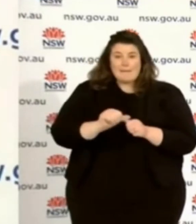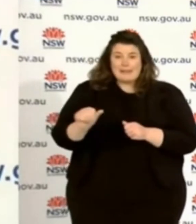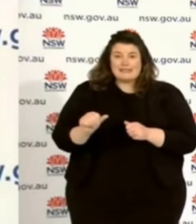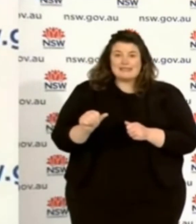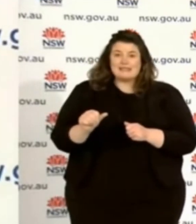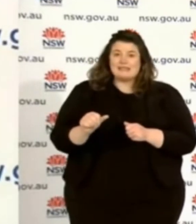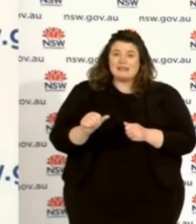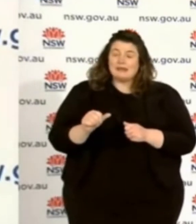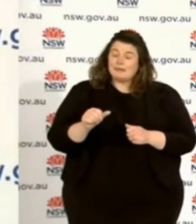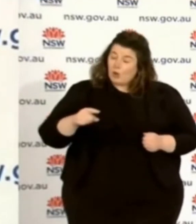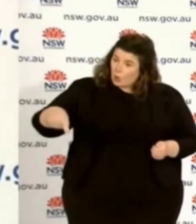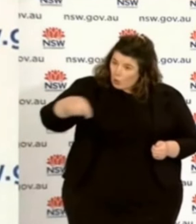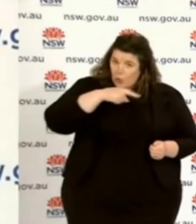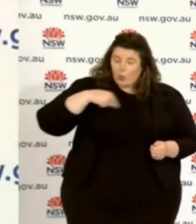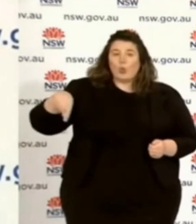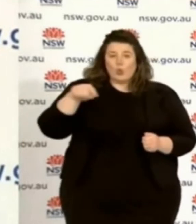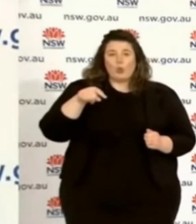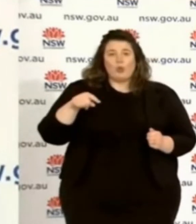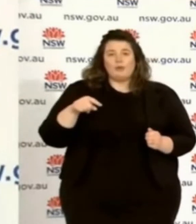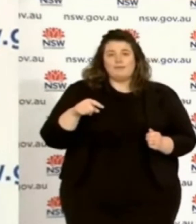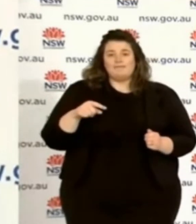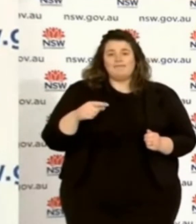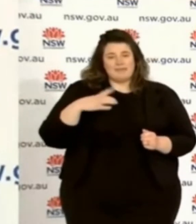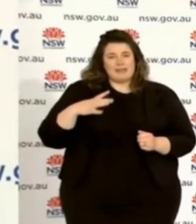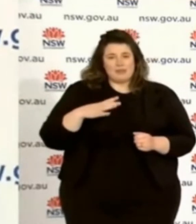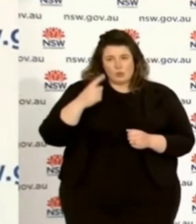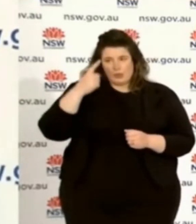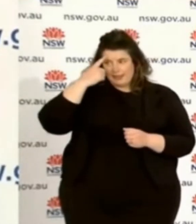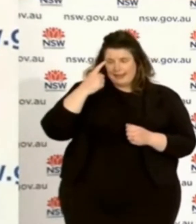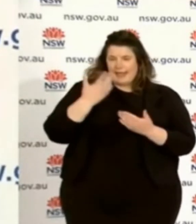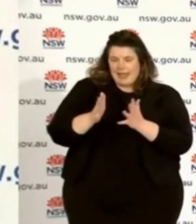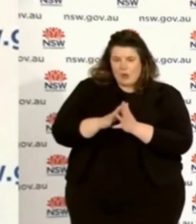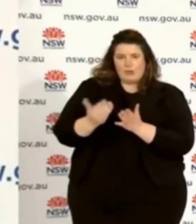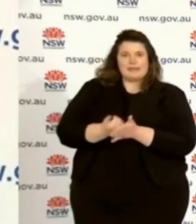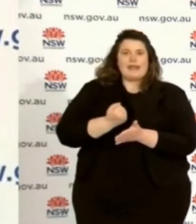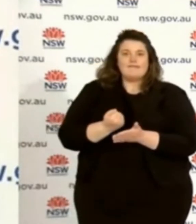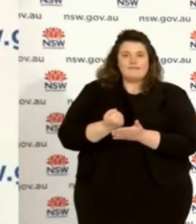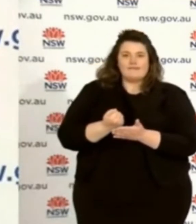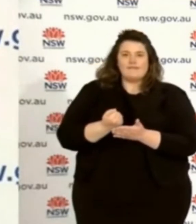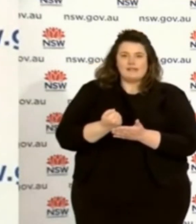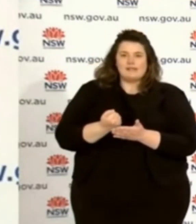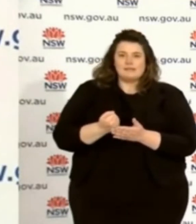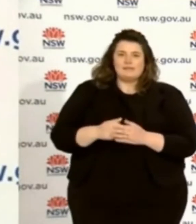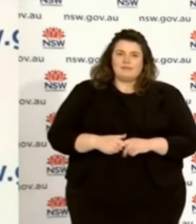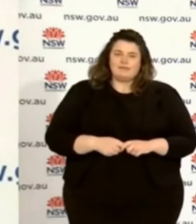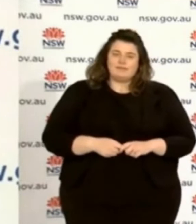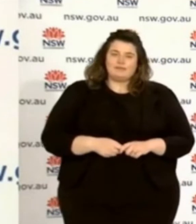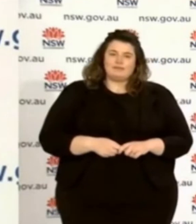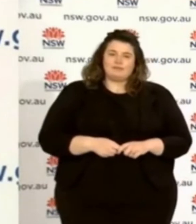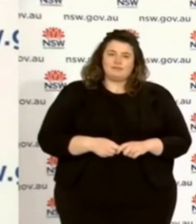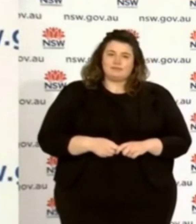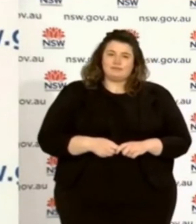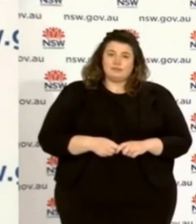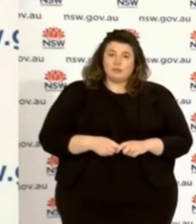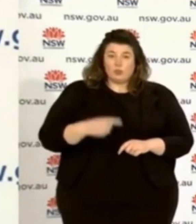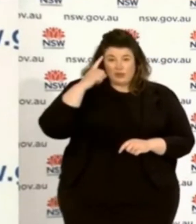But everybody slips from time to time unintentionally, and that is where the risk of transmission increases. So we're not suggesting